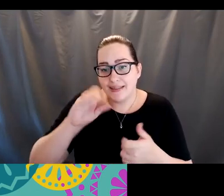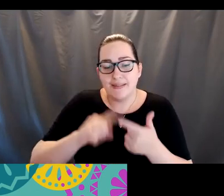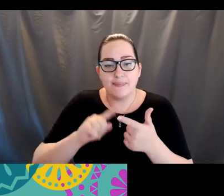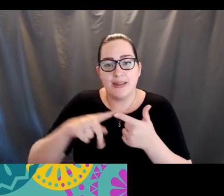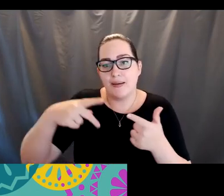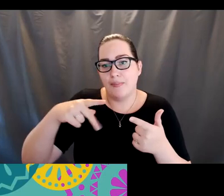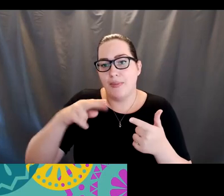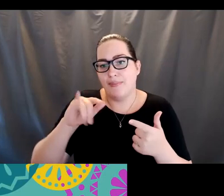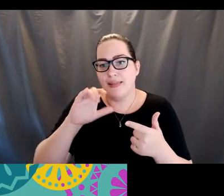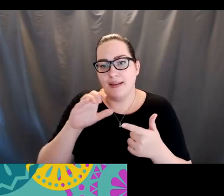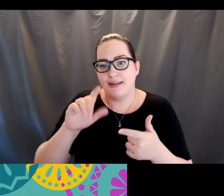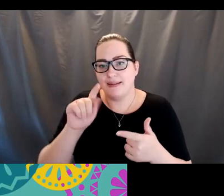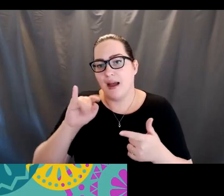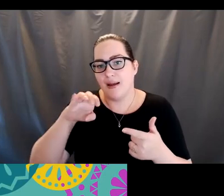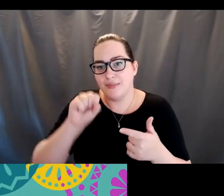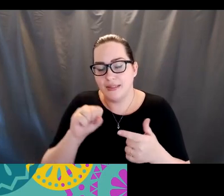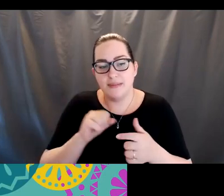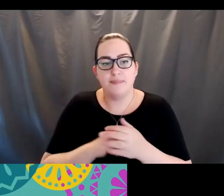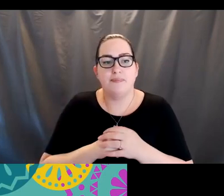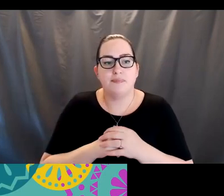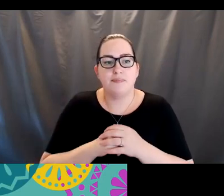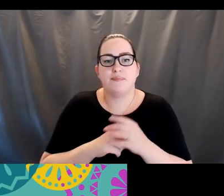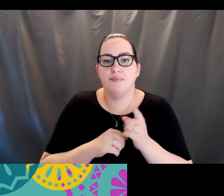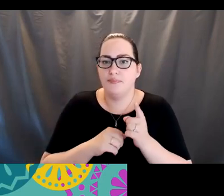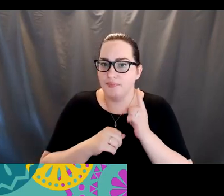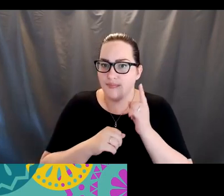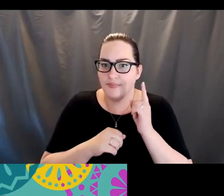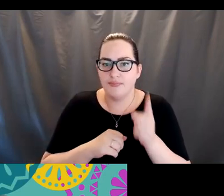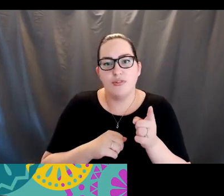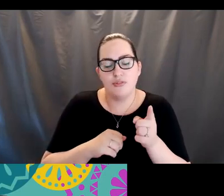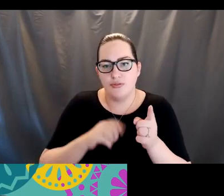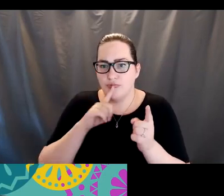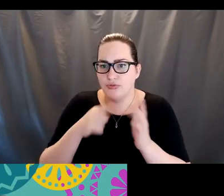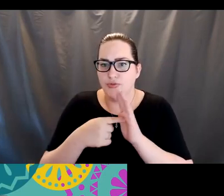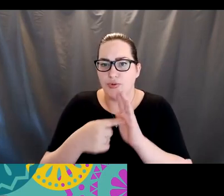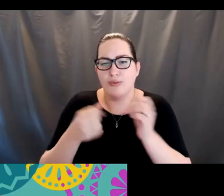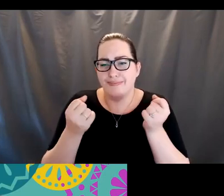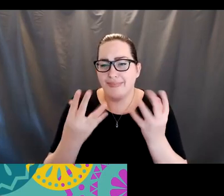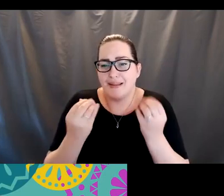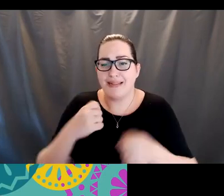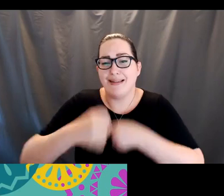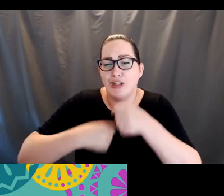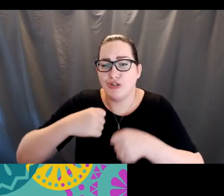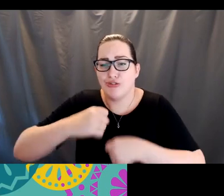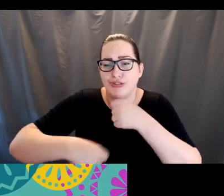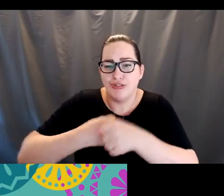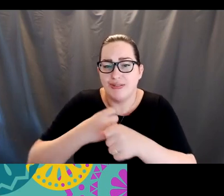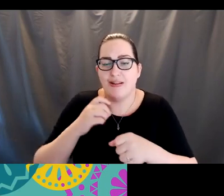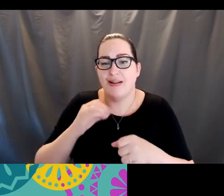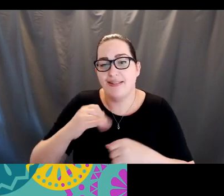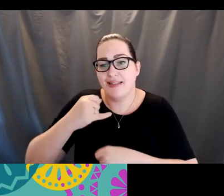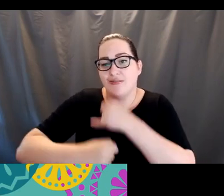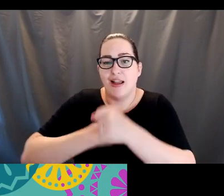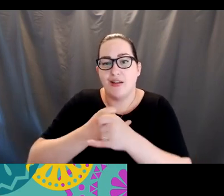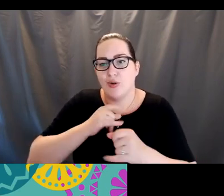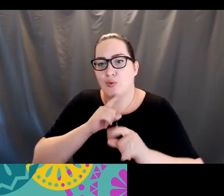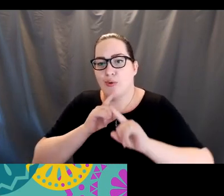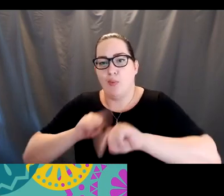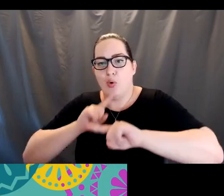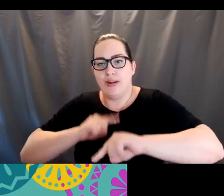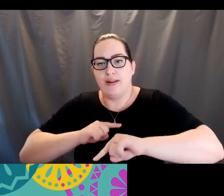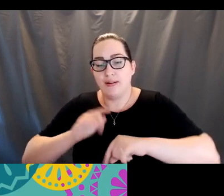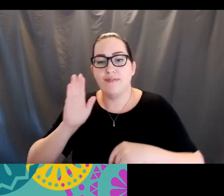of Chills, where she pulls back the curtain on many years of international investigative reporting. Ms. Wolfe is formerly a columnist